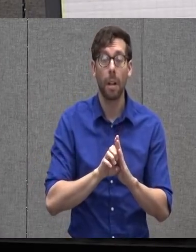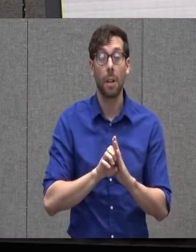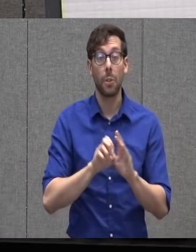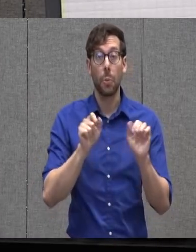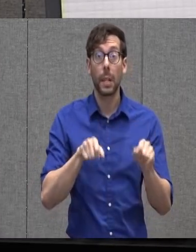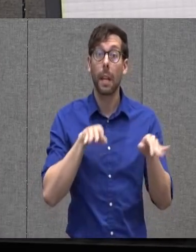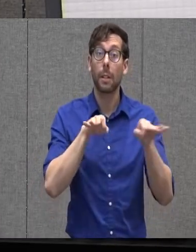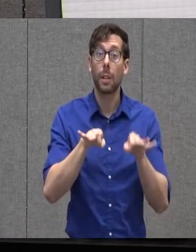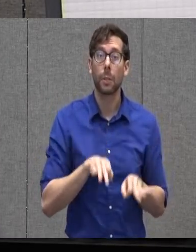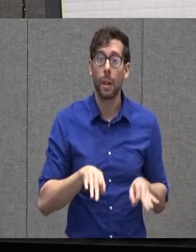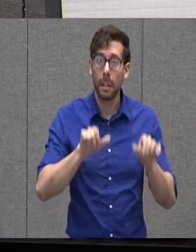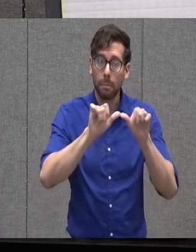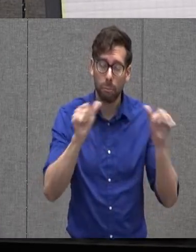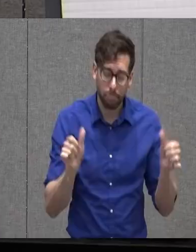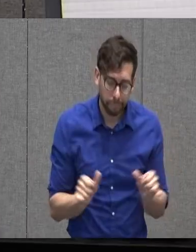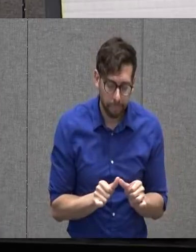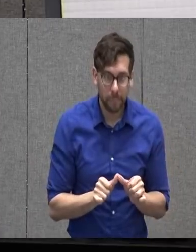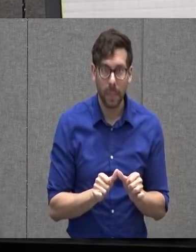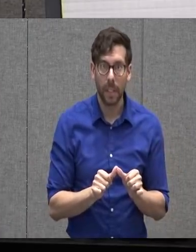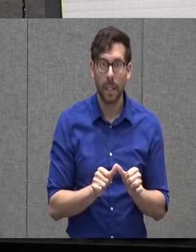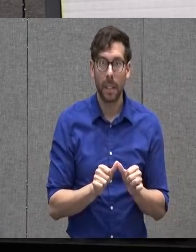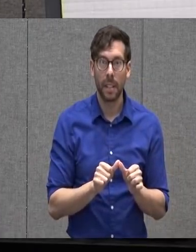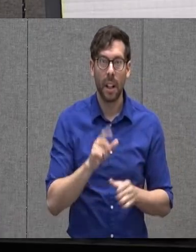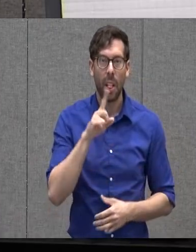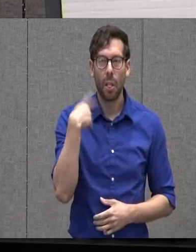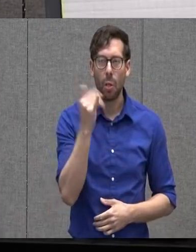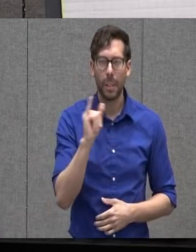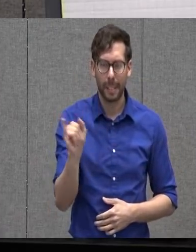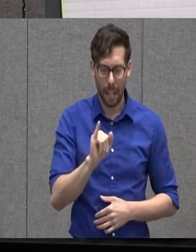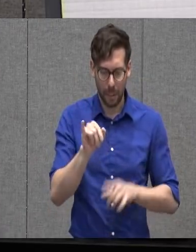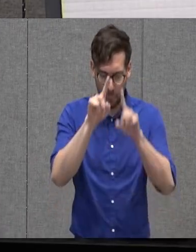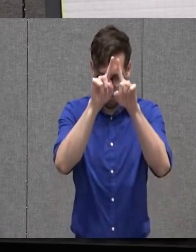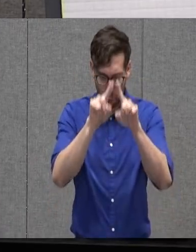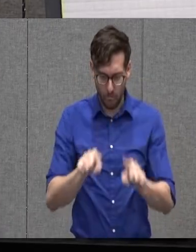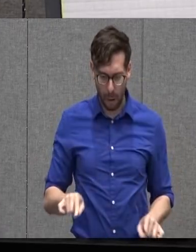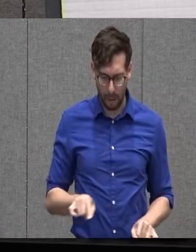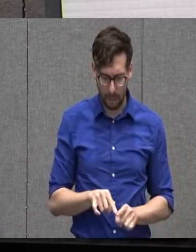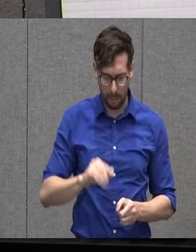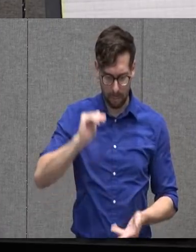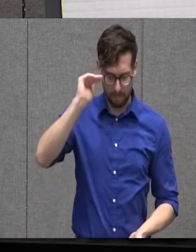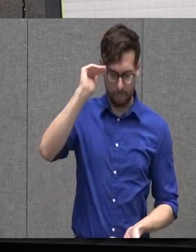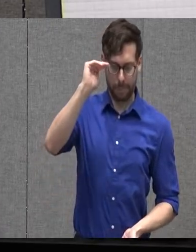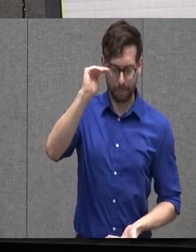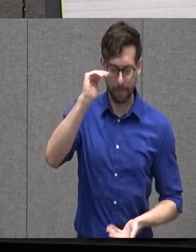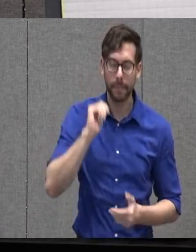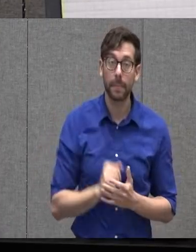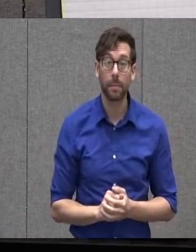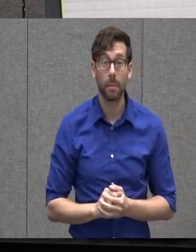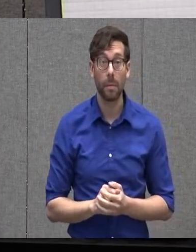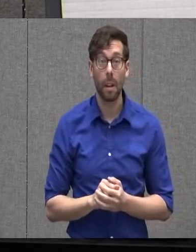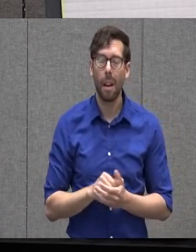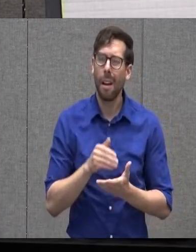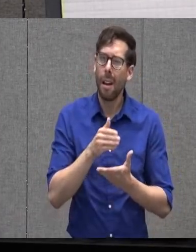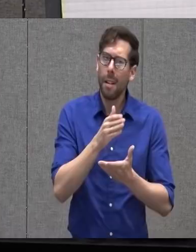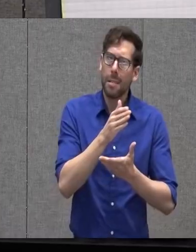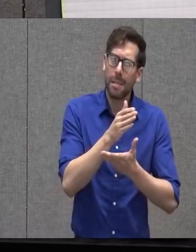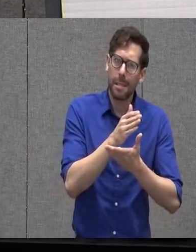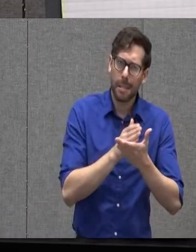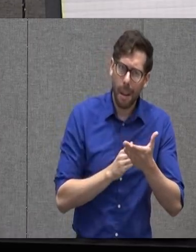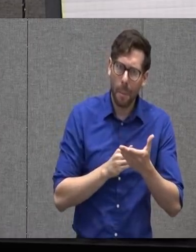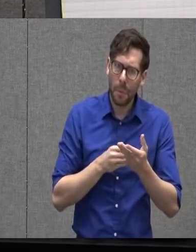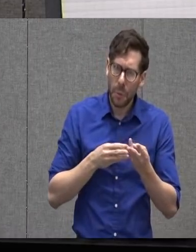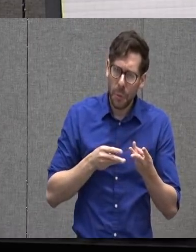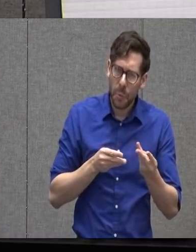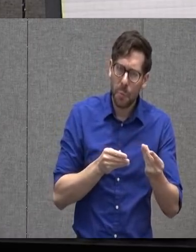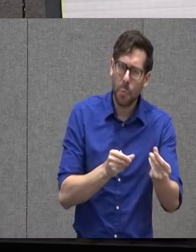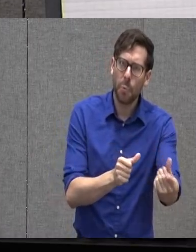shape. Looks like a really tall triangle. It's smooth in some parts, but I could probably